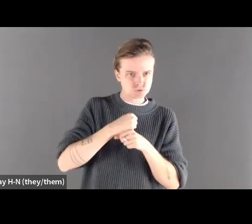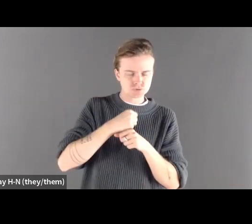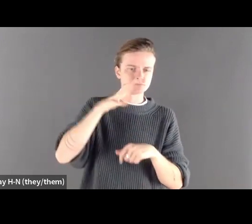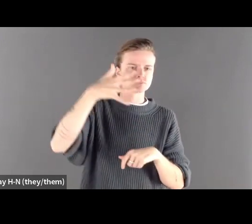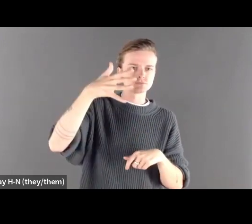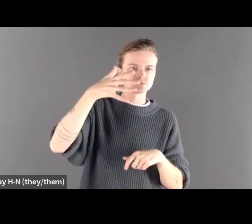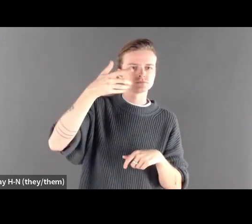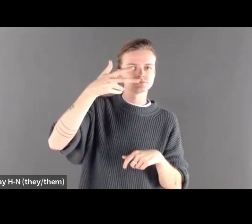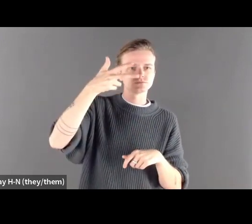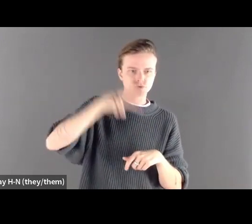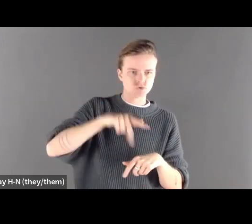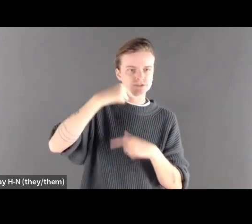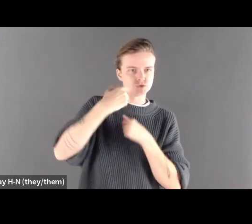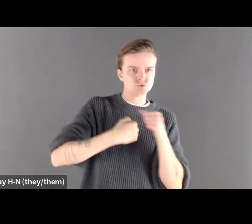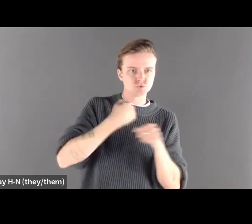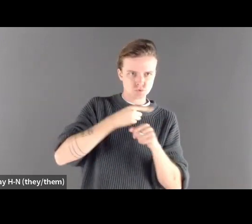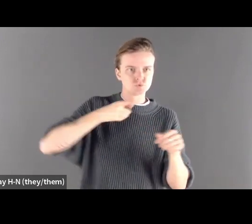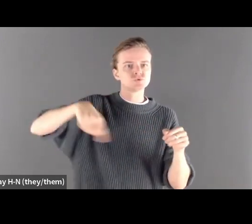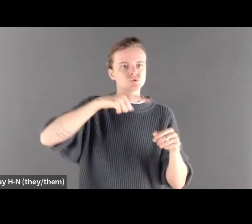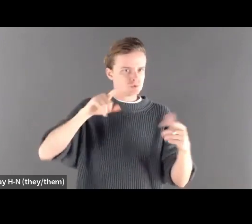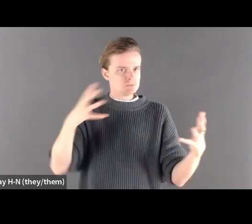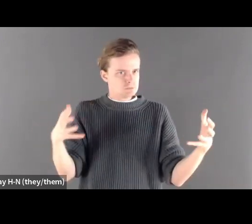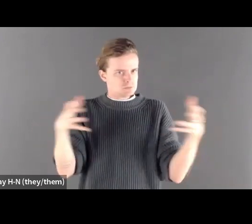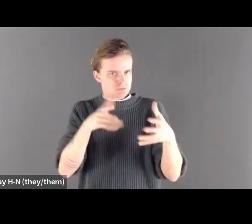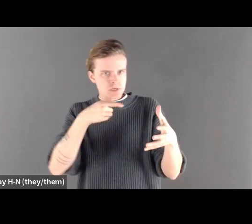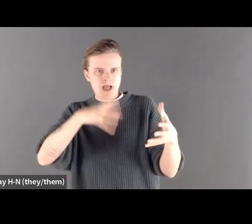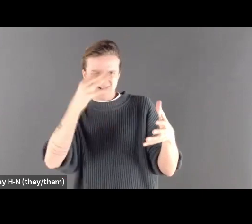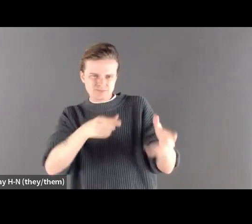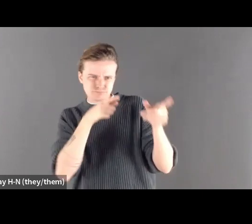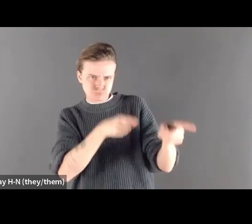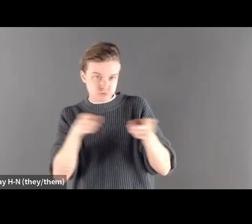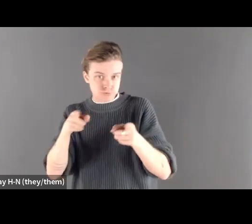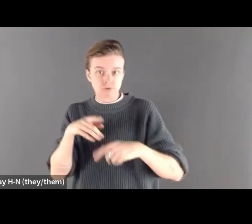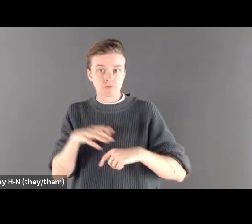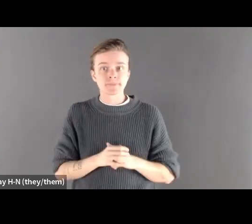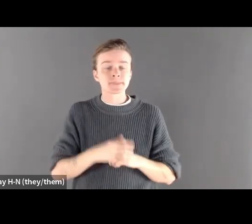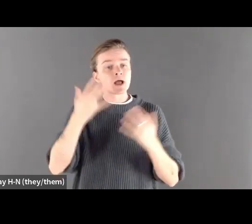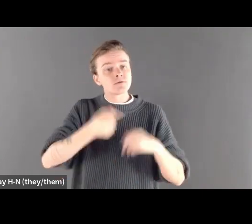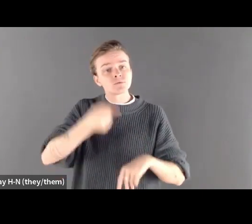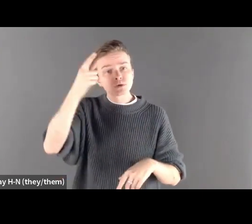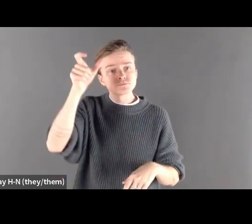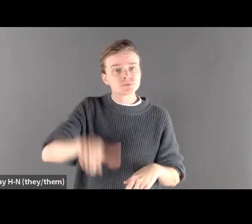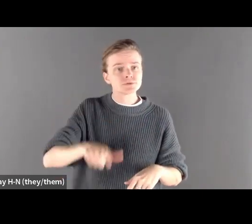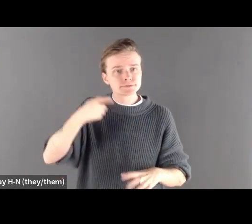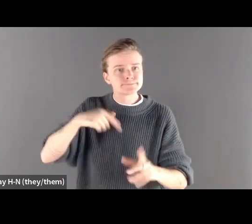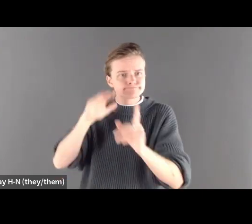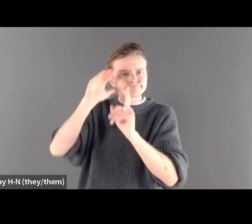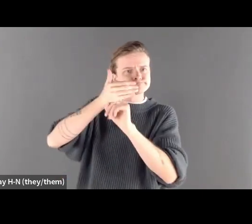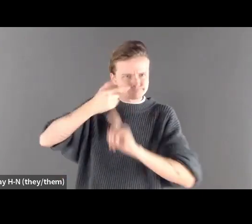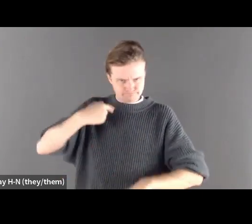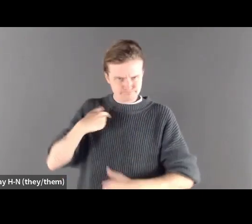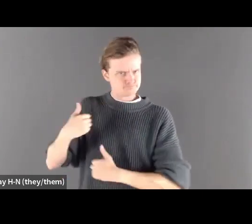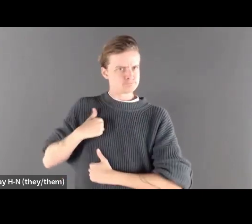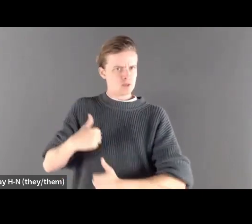multiple US-based NGOs. Basically, somebody was impersonating military personnel to extort money